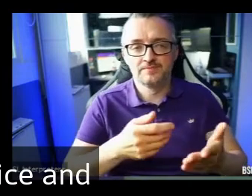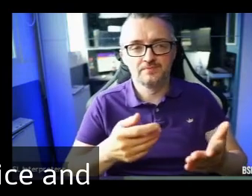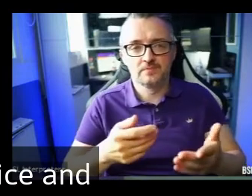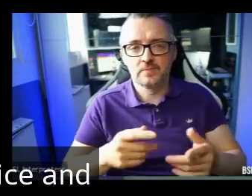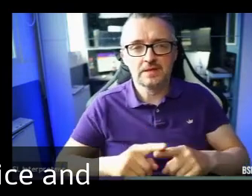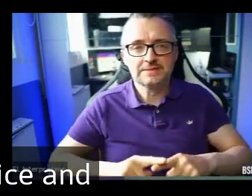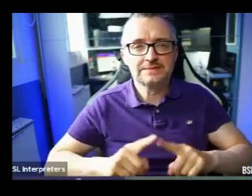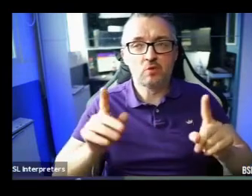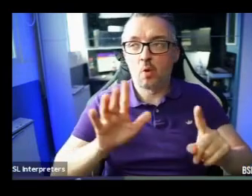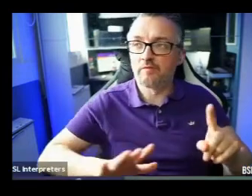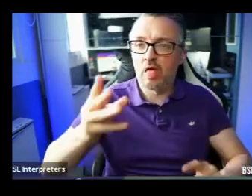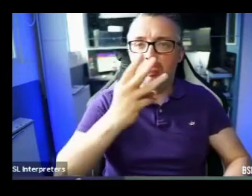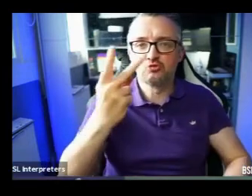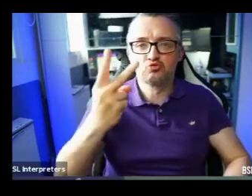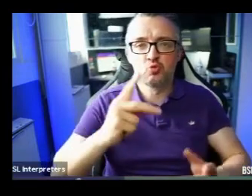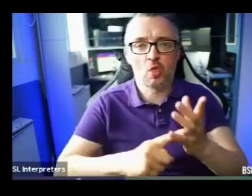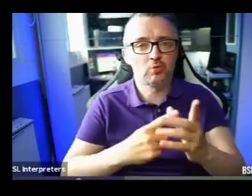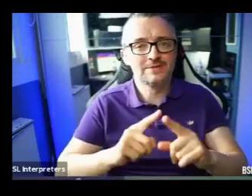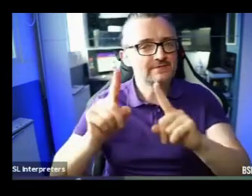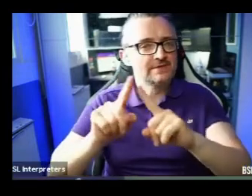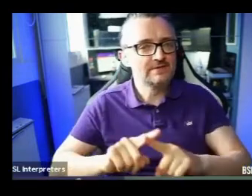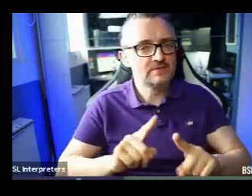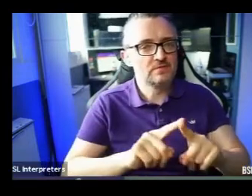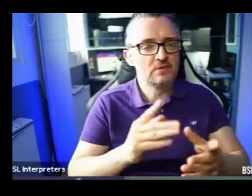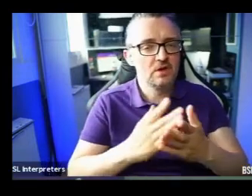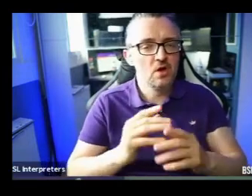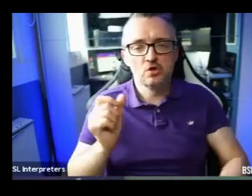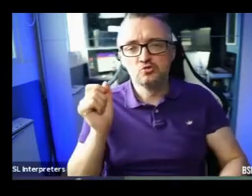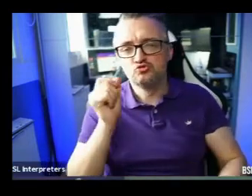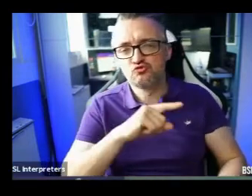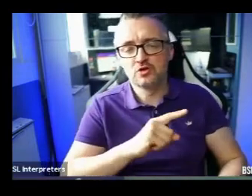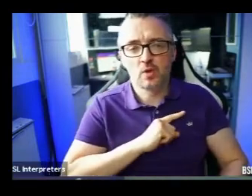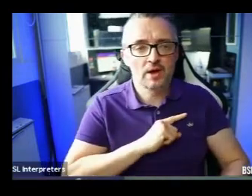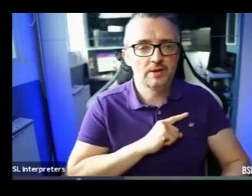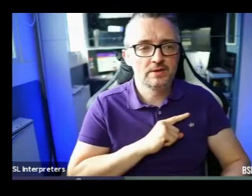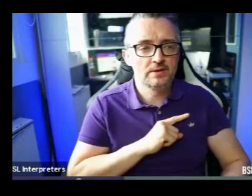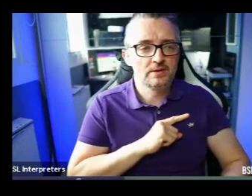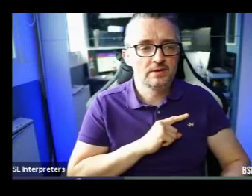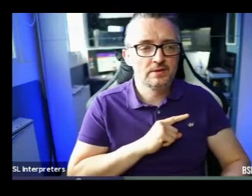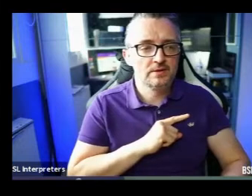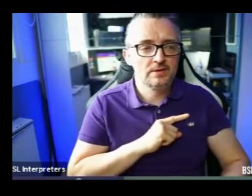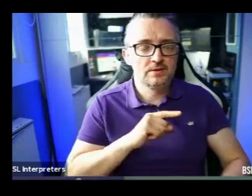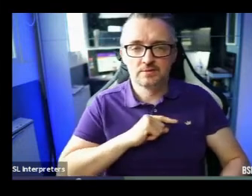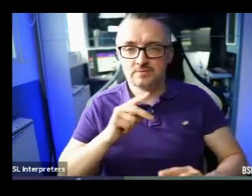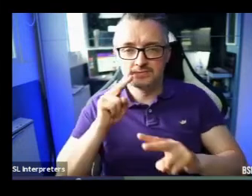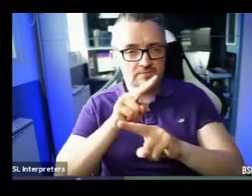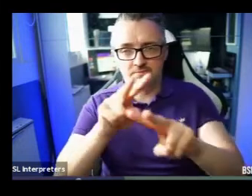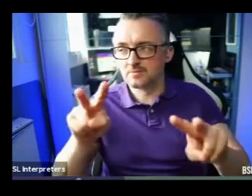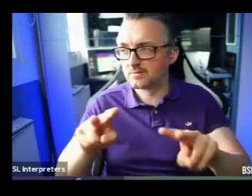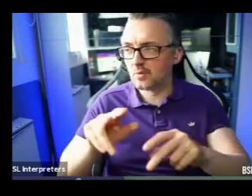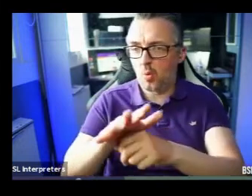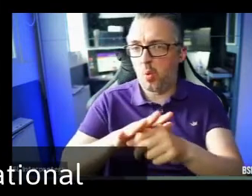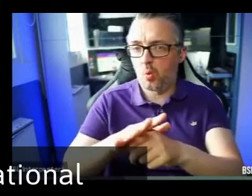quite, different across the 32 areas, but also quite strange that we don't have and we don't see